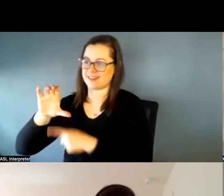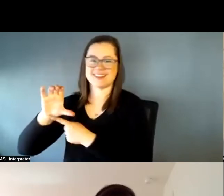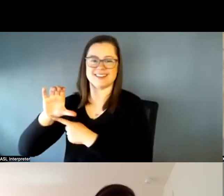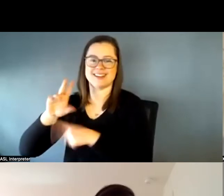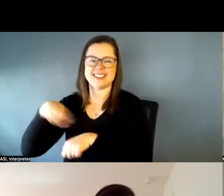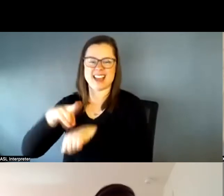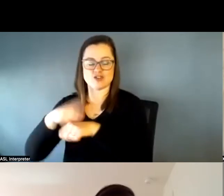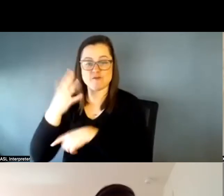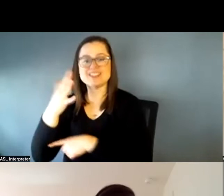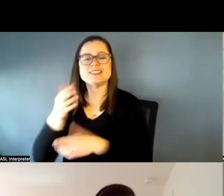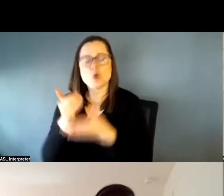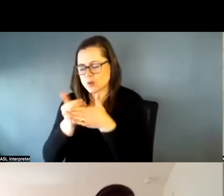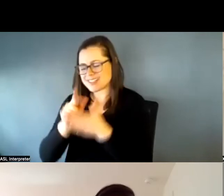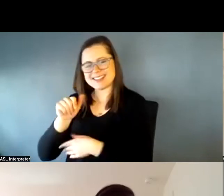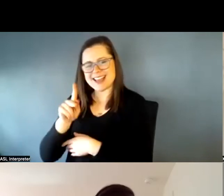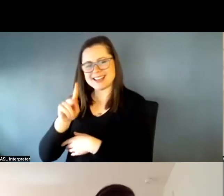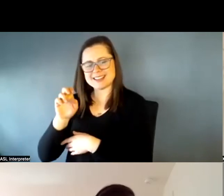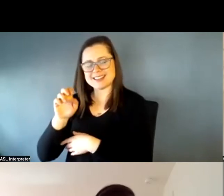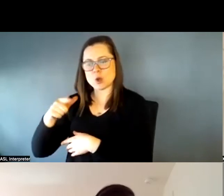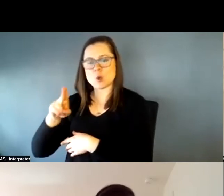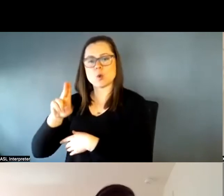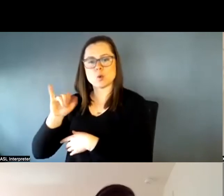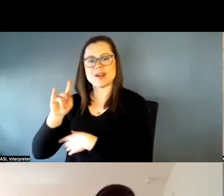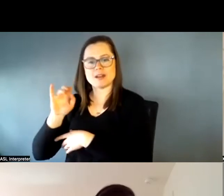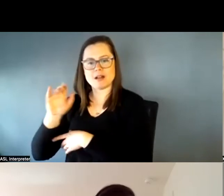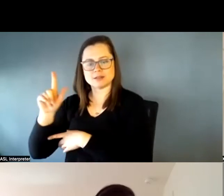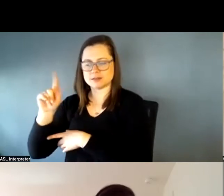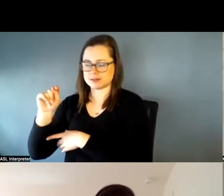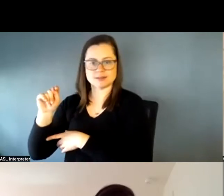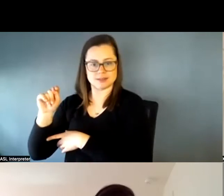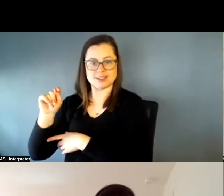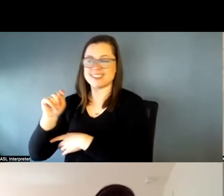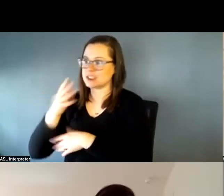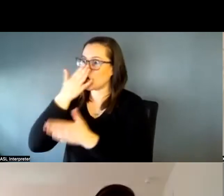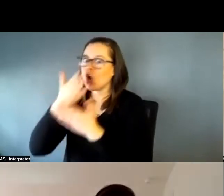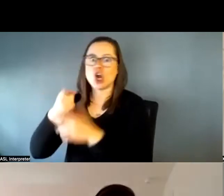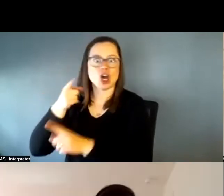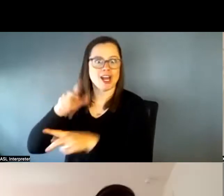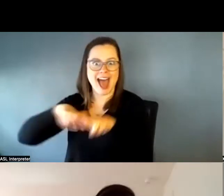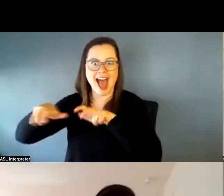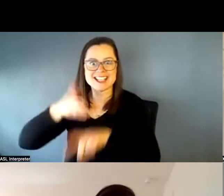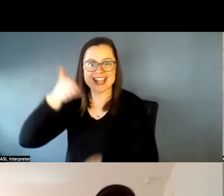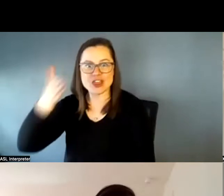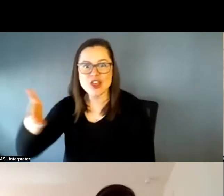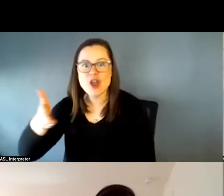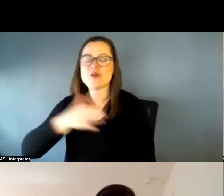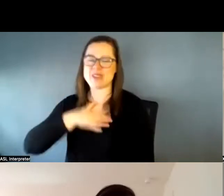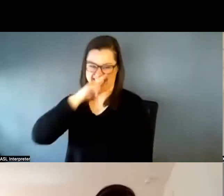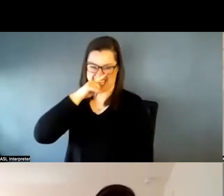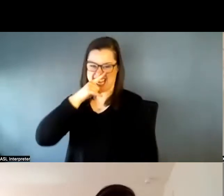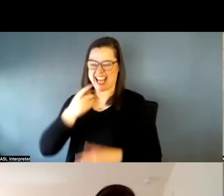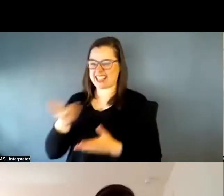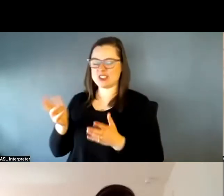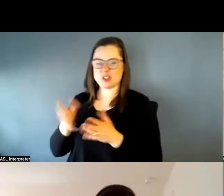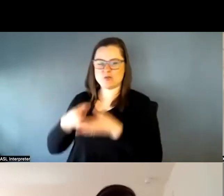Quinault. There's some really good hikes in that area, and I've taken my kids recently. We've gone